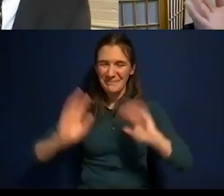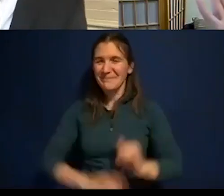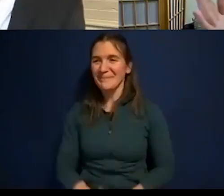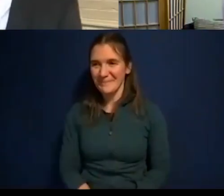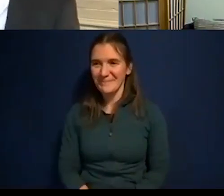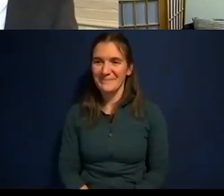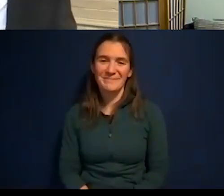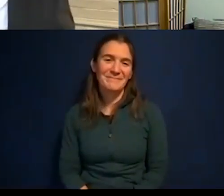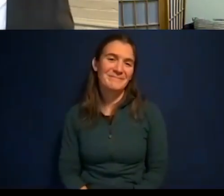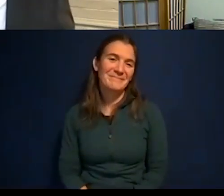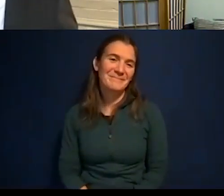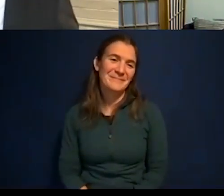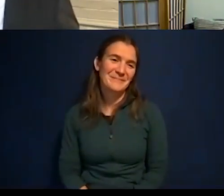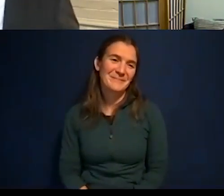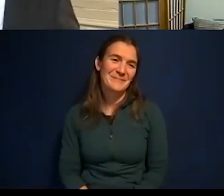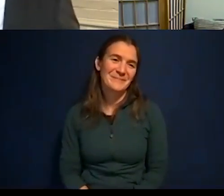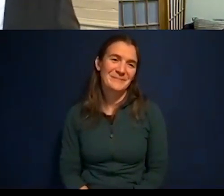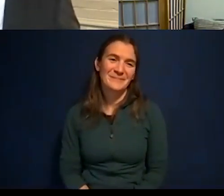Good evening.